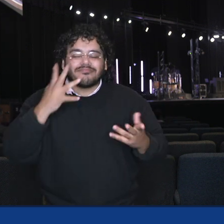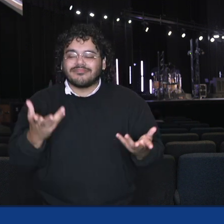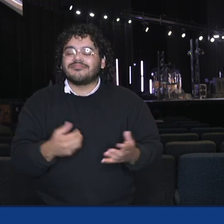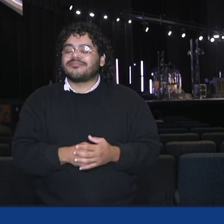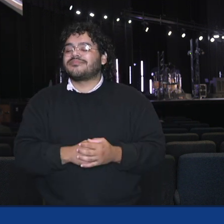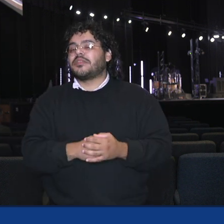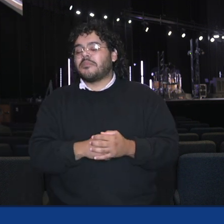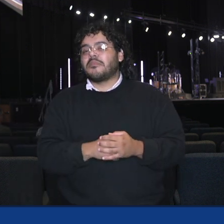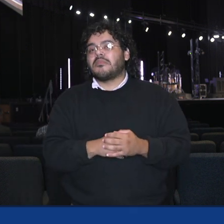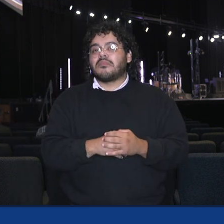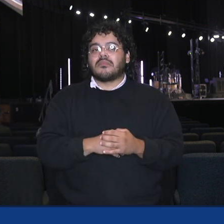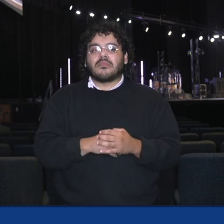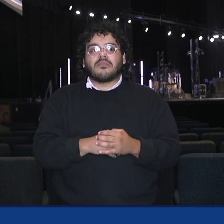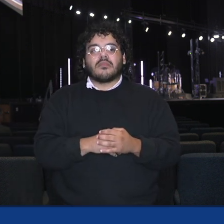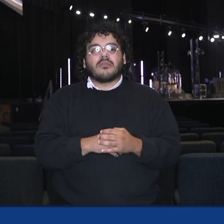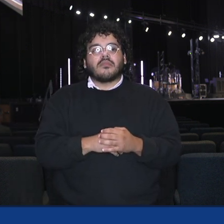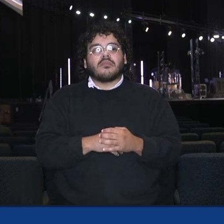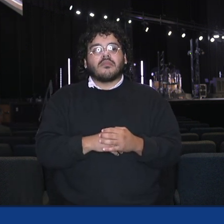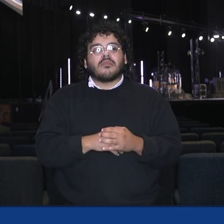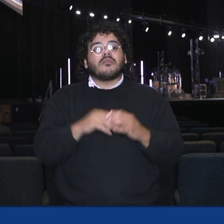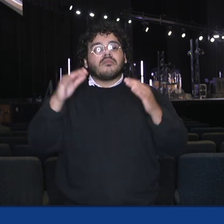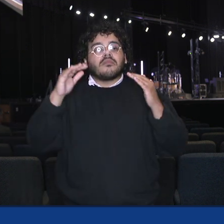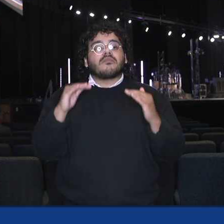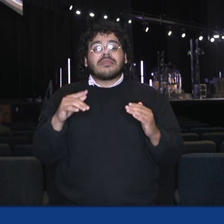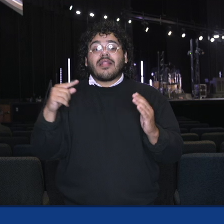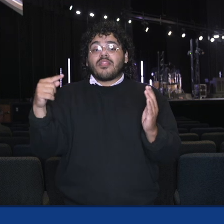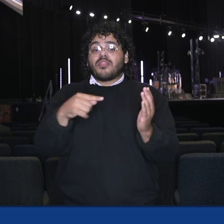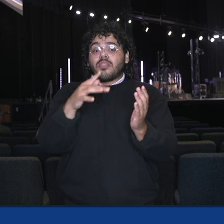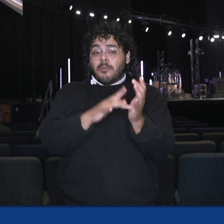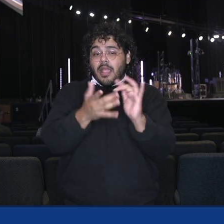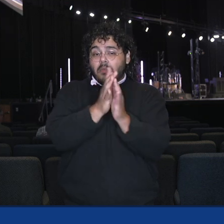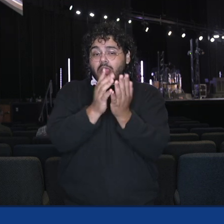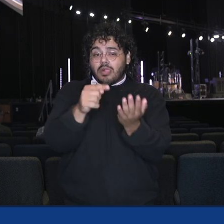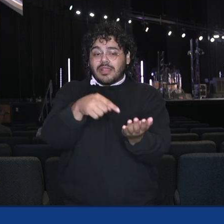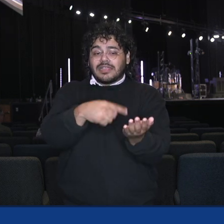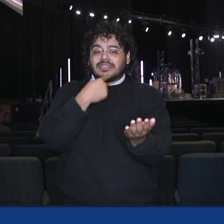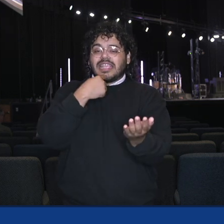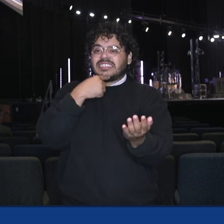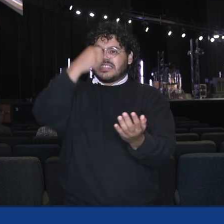When this man saw Jesus a long way off,